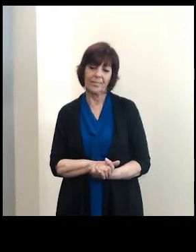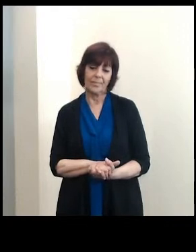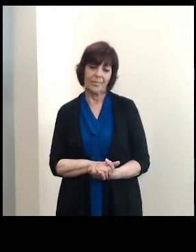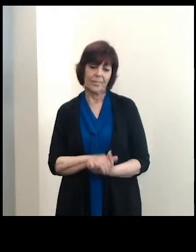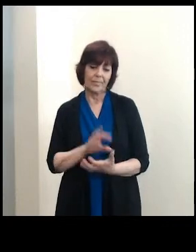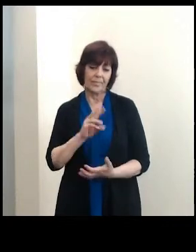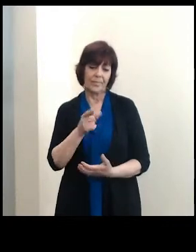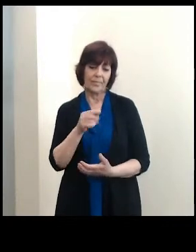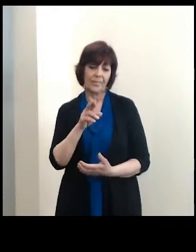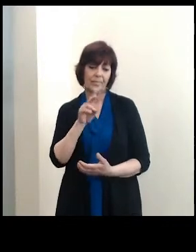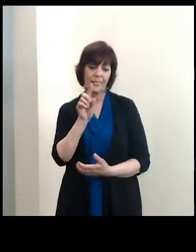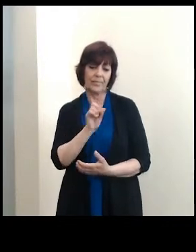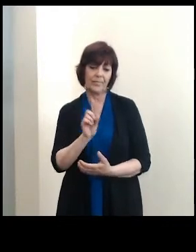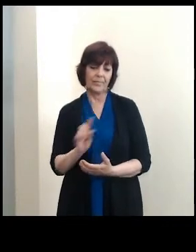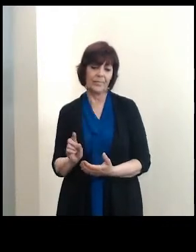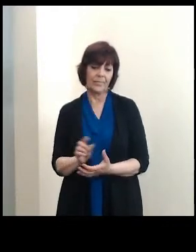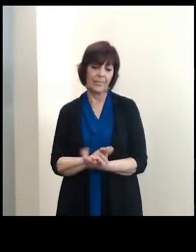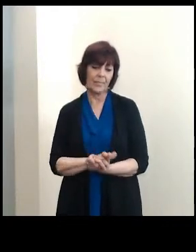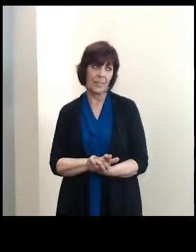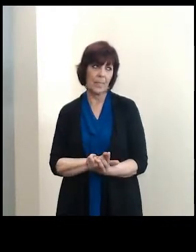WGRZ, and go ahead.